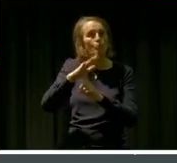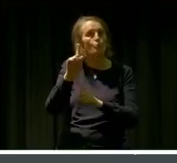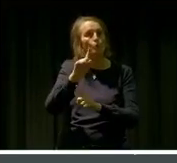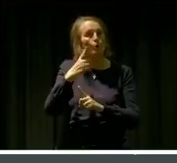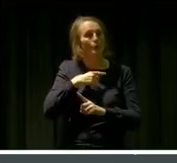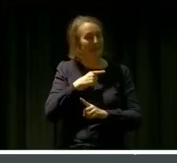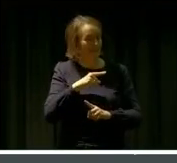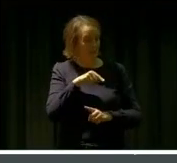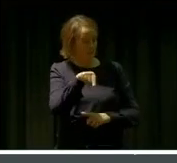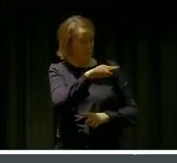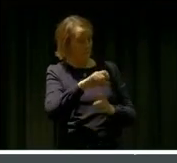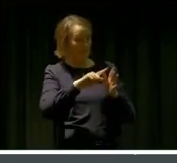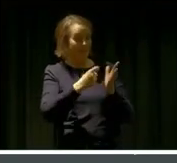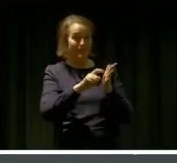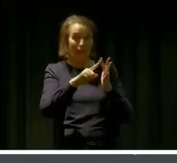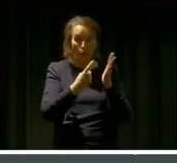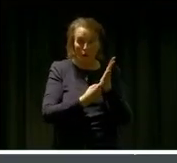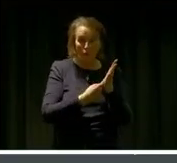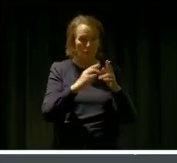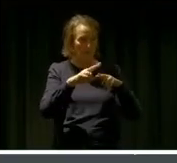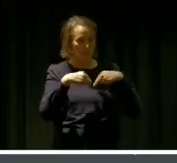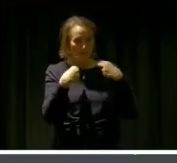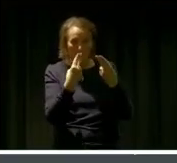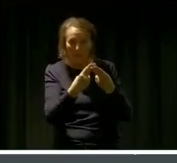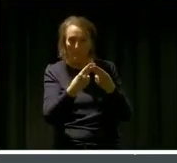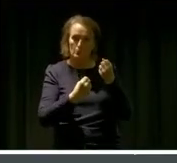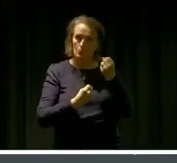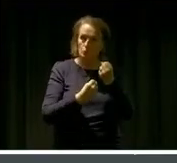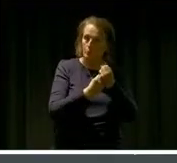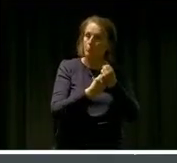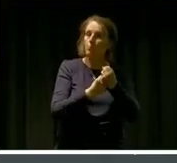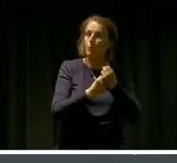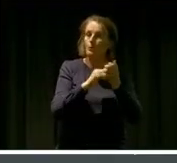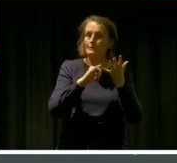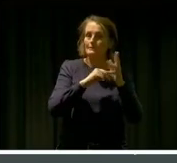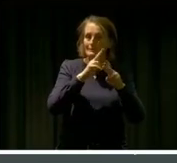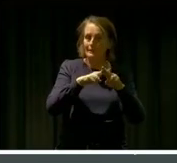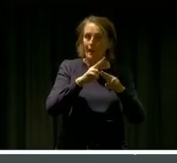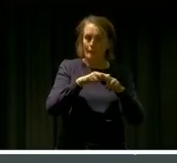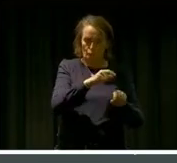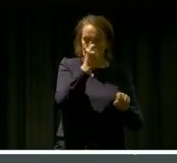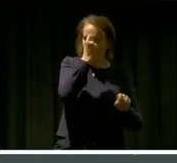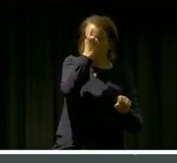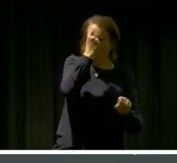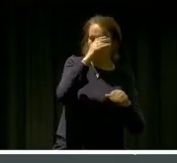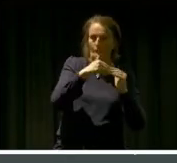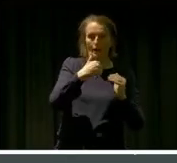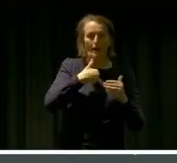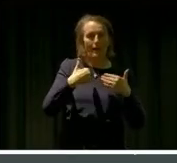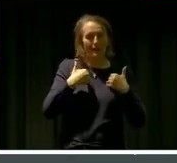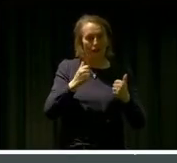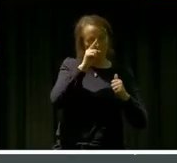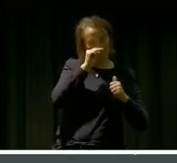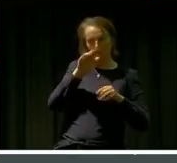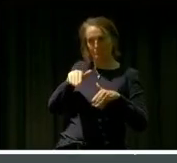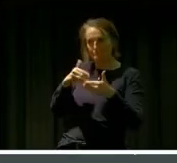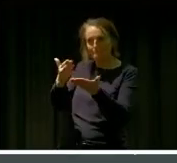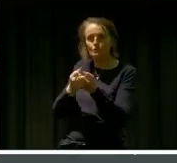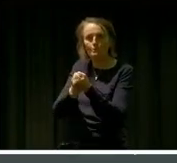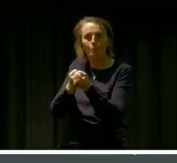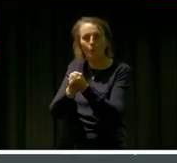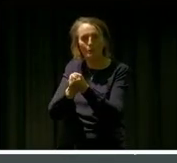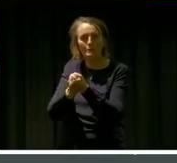carers, families and support staff in both the education and intervention delivery. People with intellectual disability may often depend